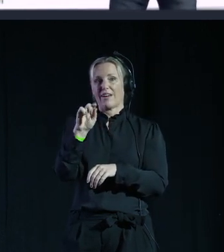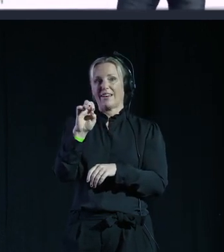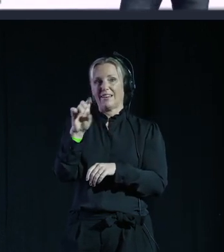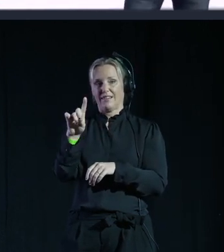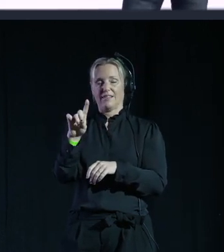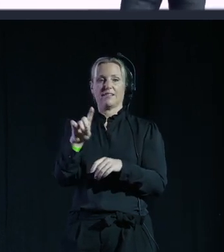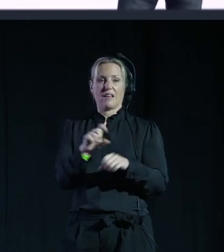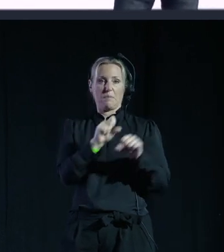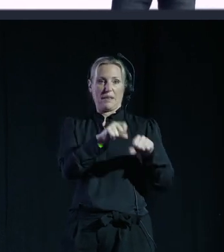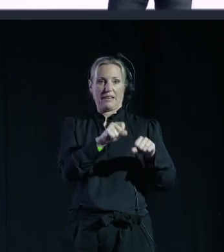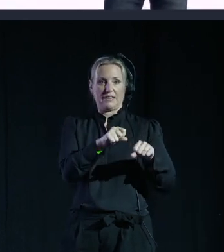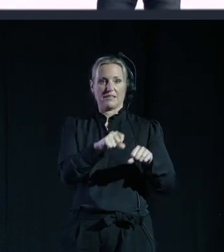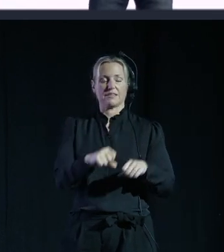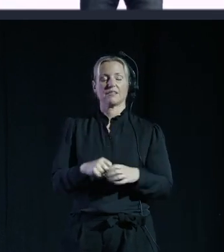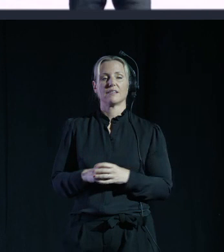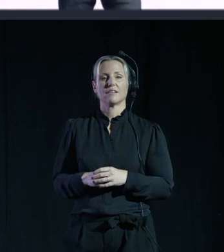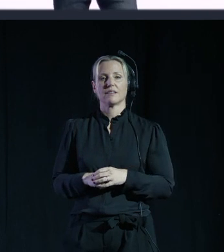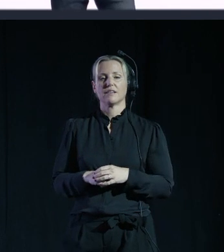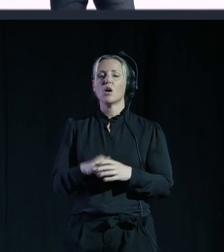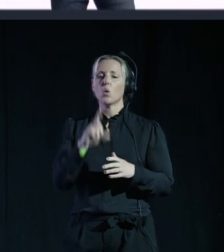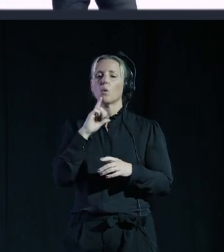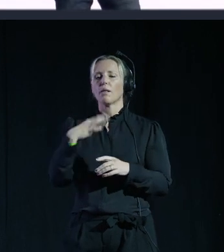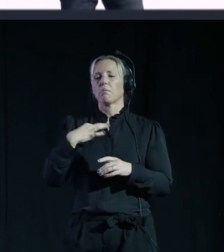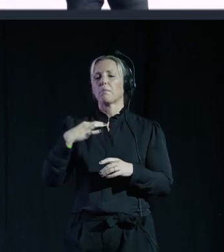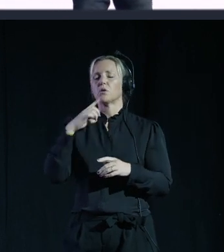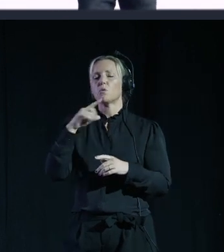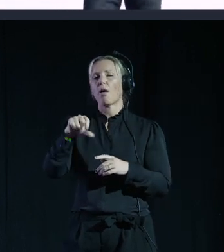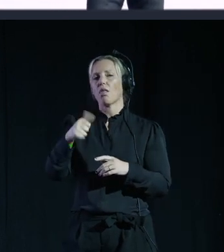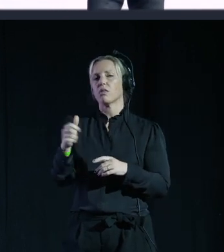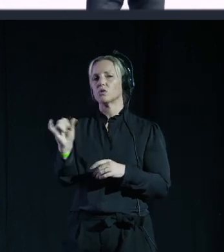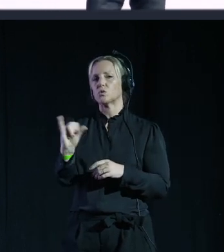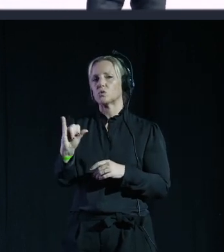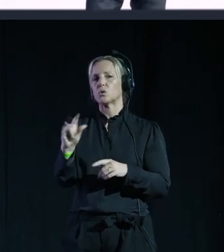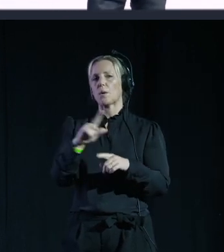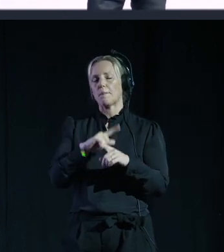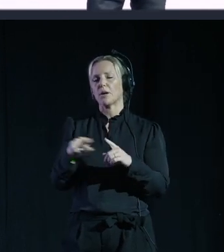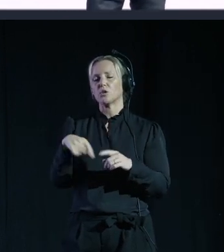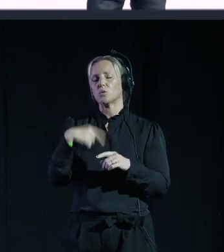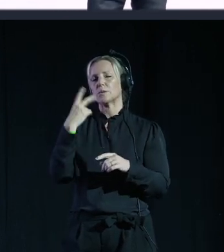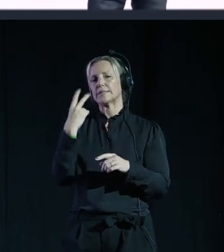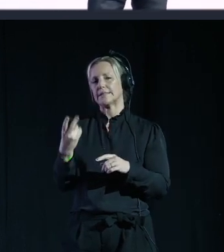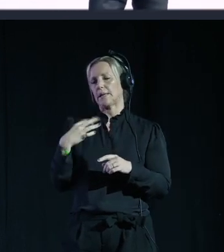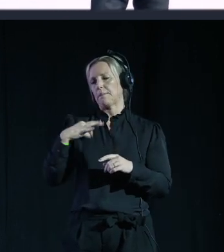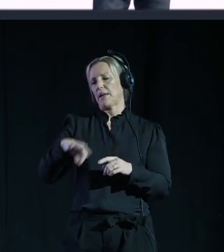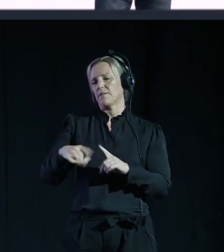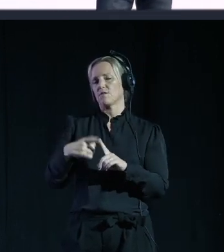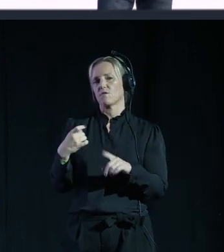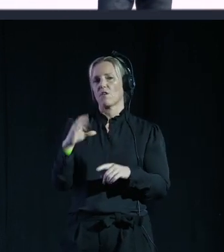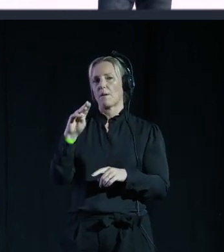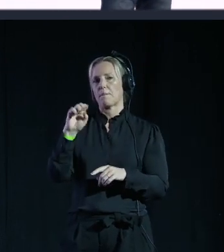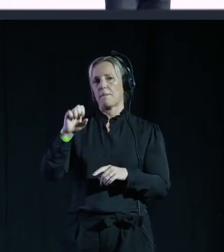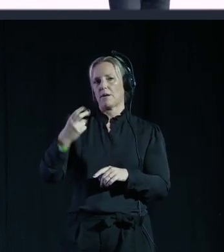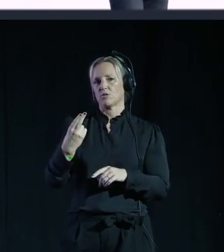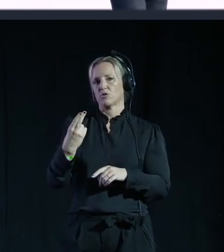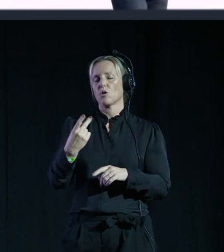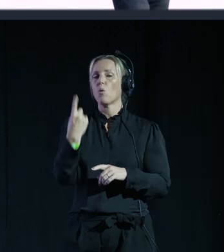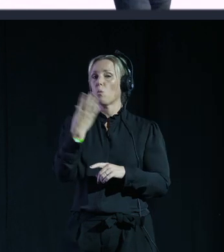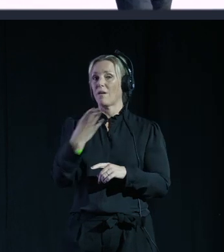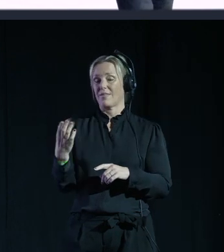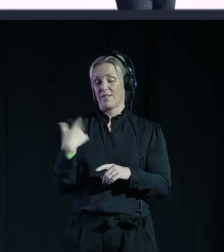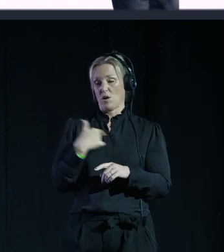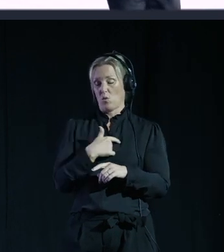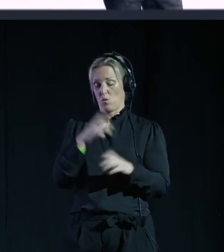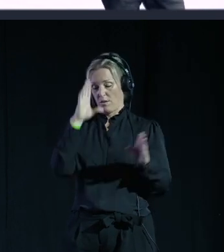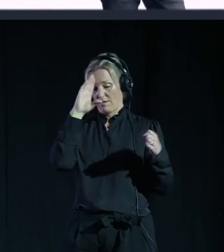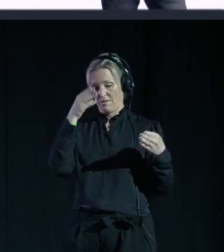mean, they'll be applicable to others as well, but I think you're going to really see some benefit here in the Mesh side. One of the first things we're working on, for example, that we're showing